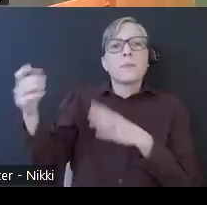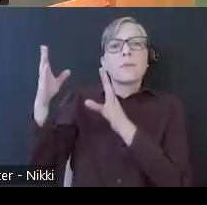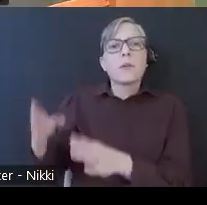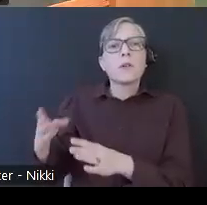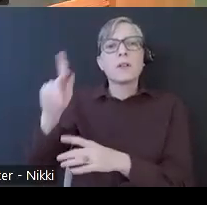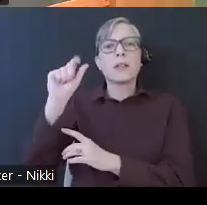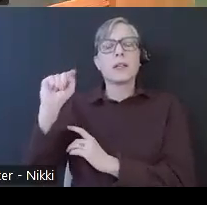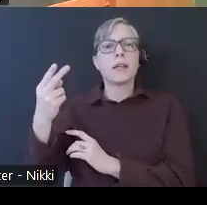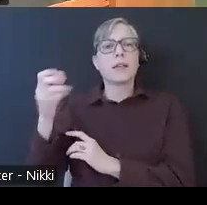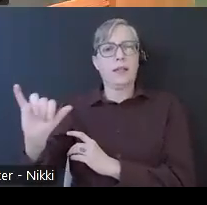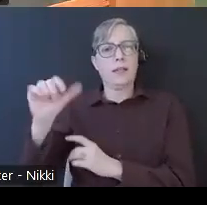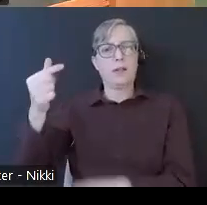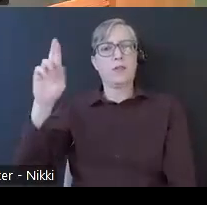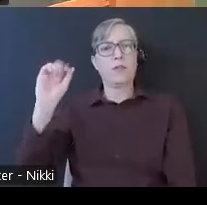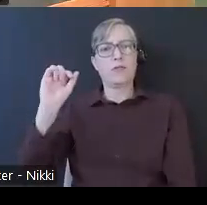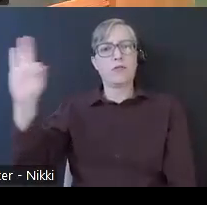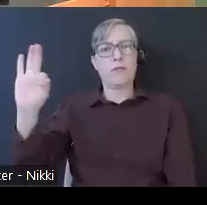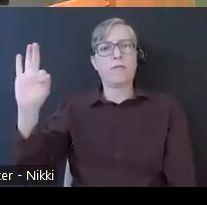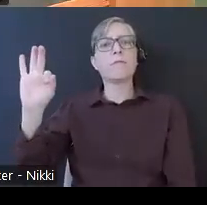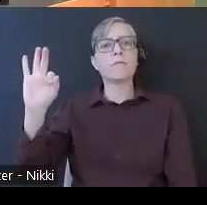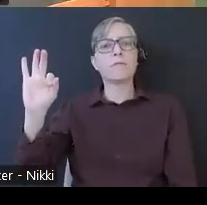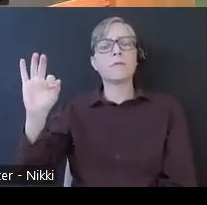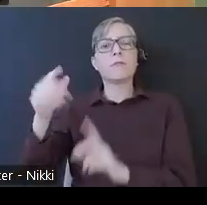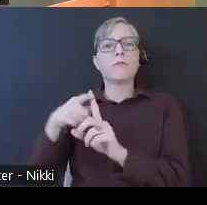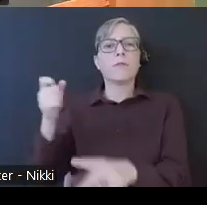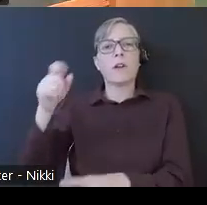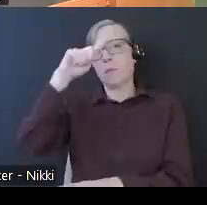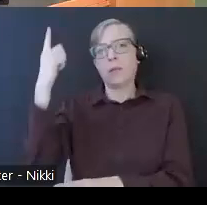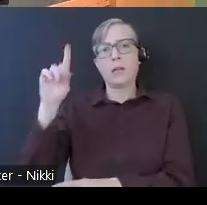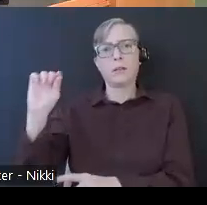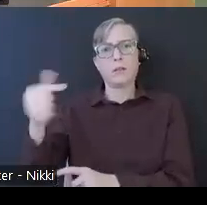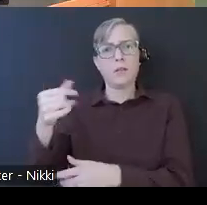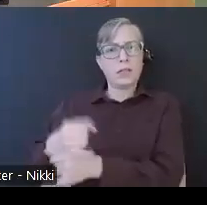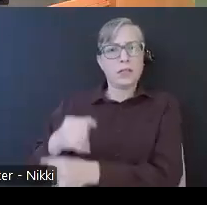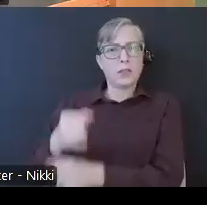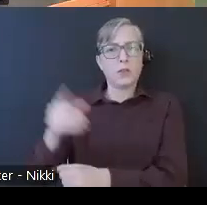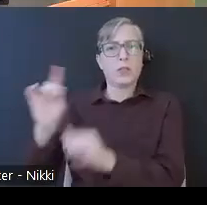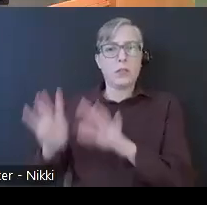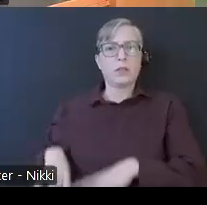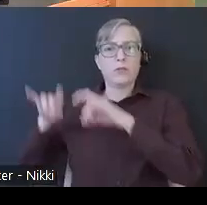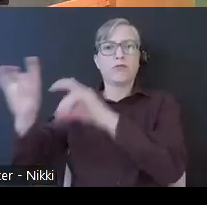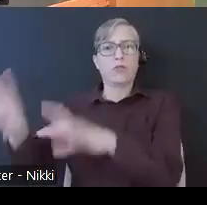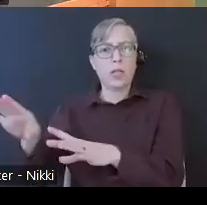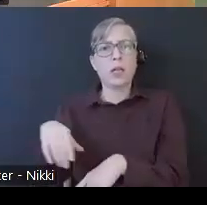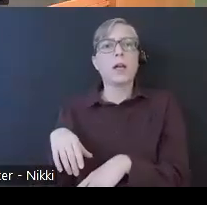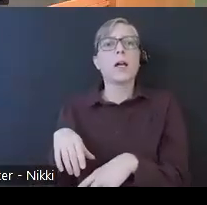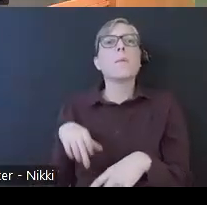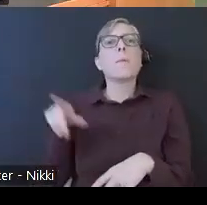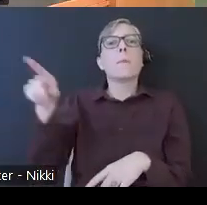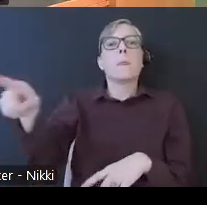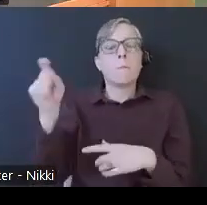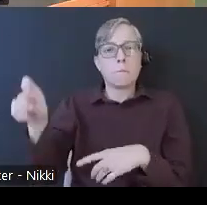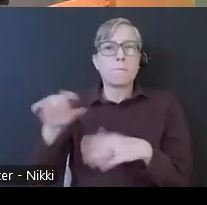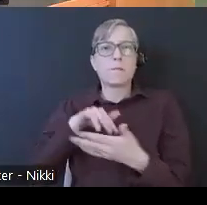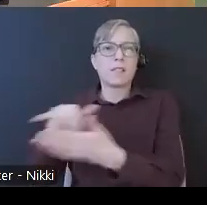group. And that was also a negative trial that she did. So Black Dog to me is like tops in the world for